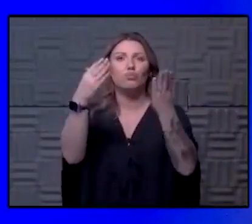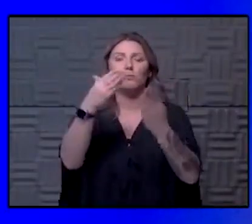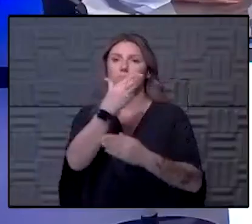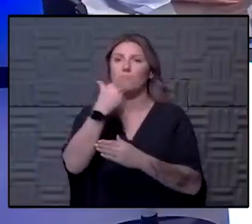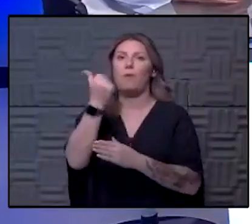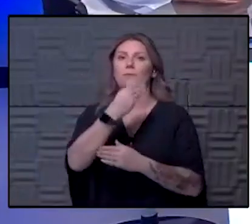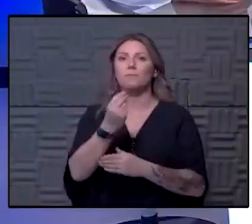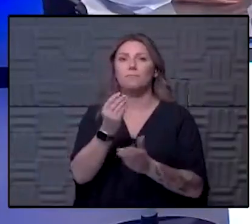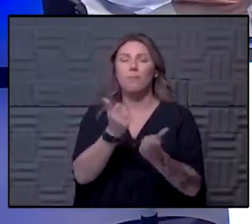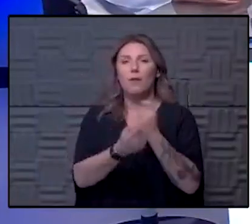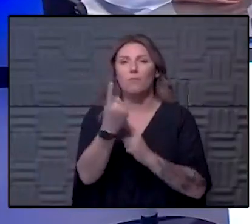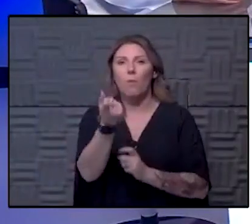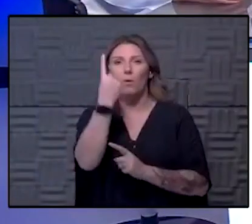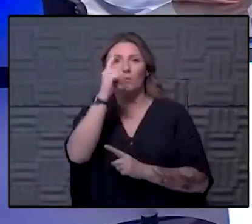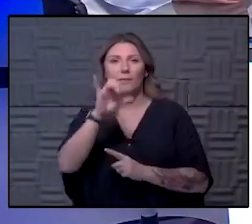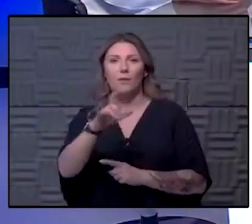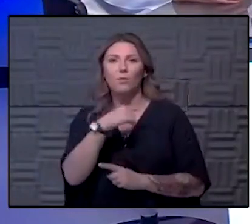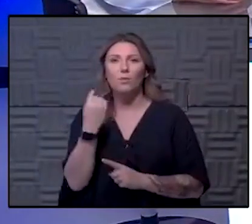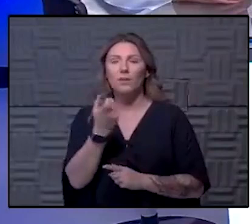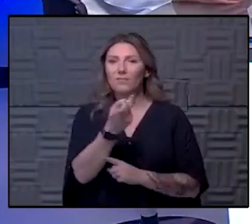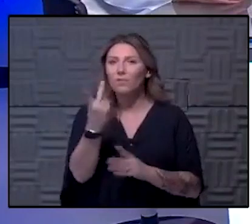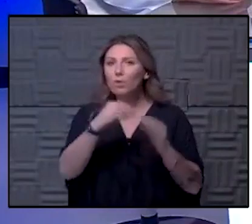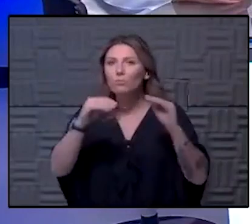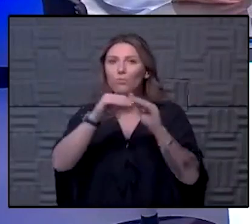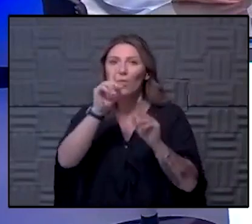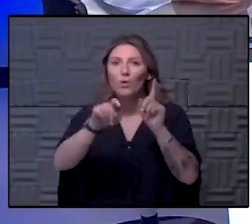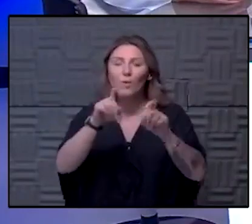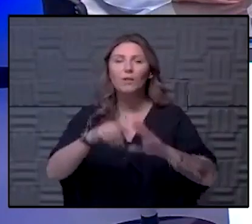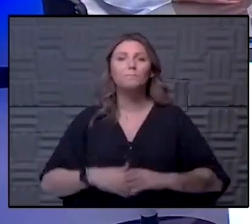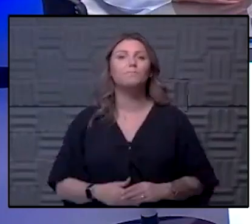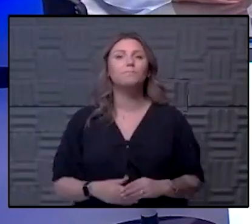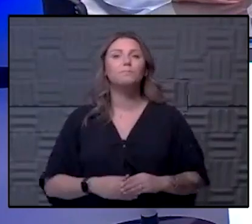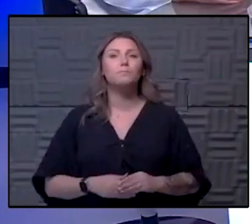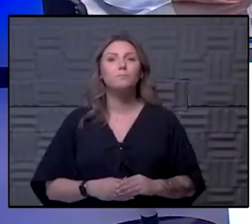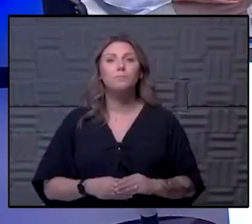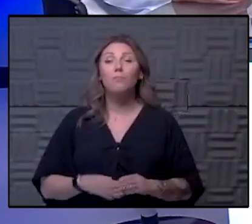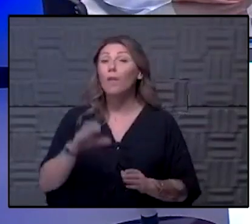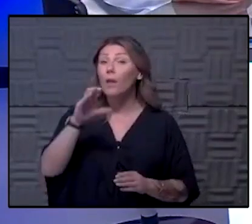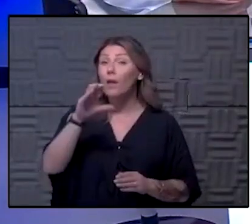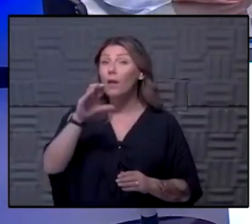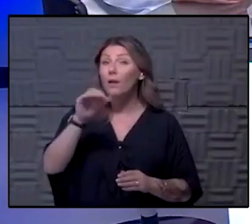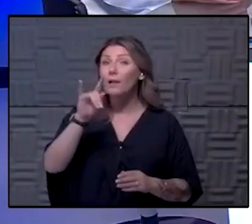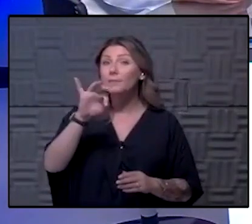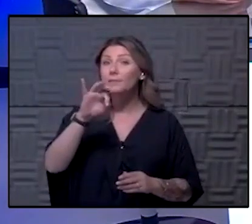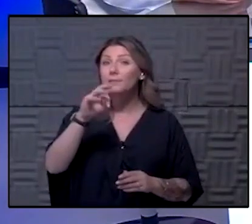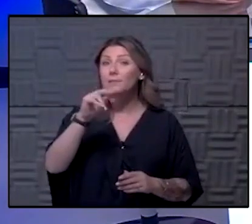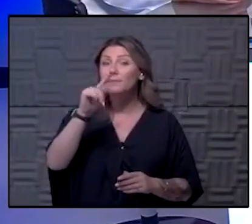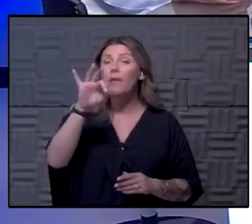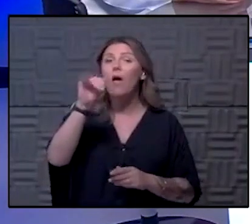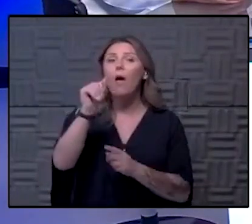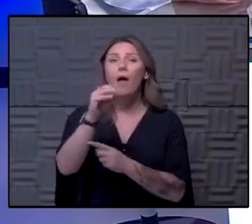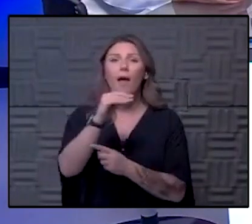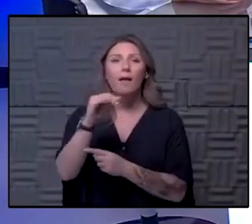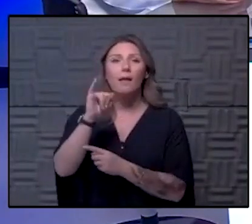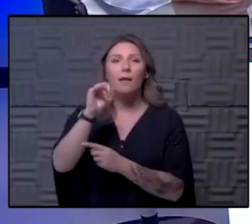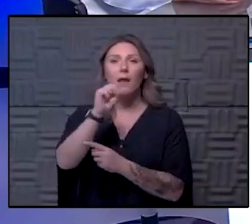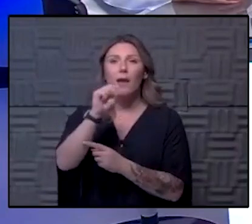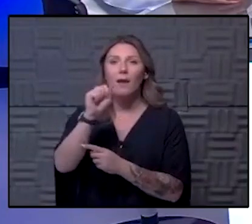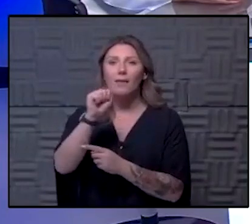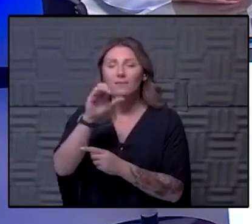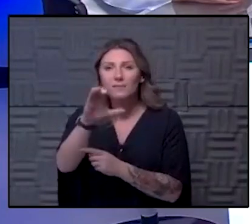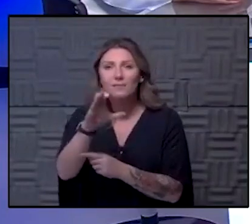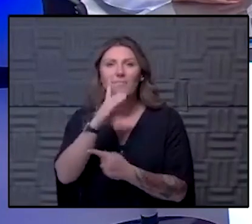risks. Okay, a couple of more questions. Katya and Isaac are asking about